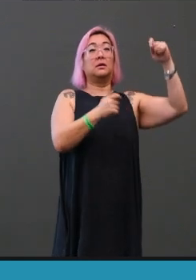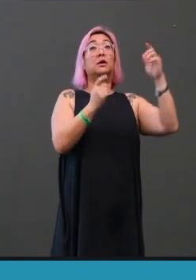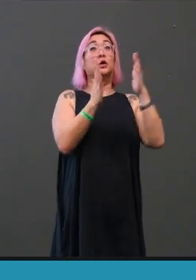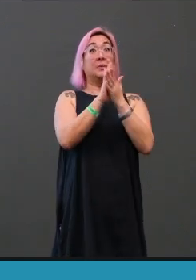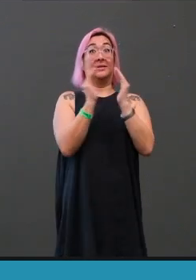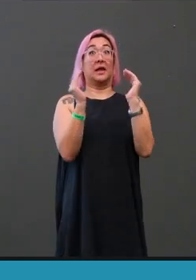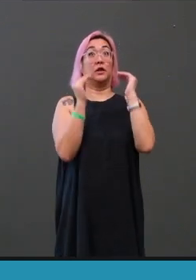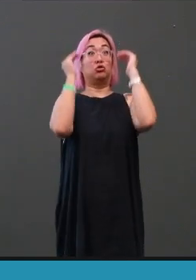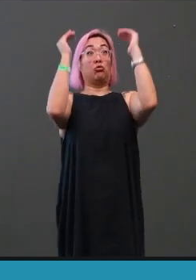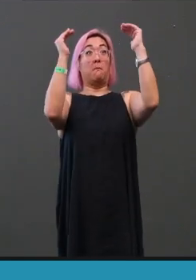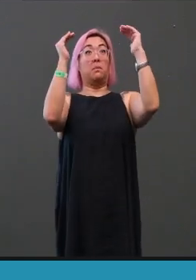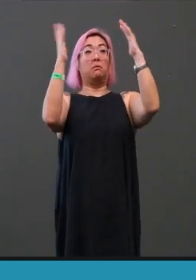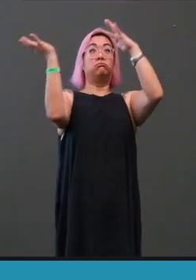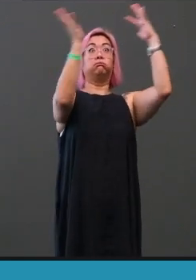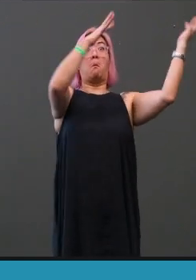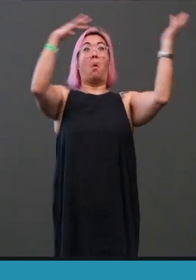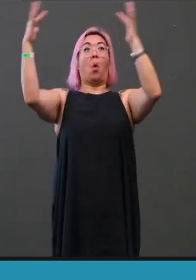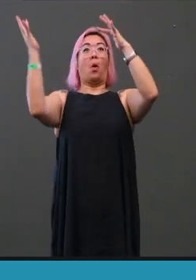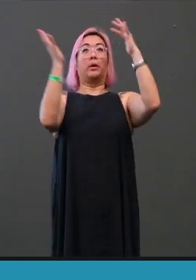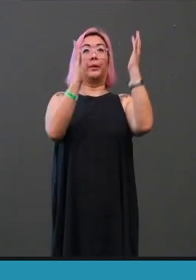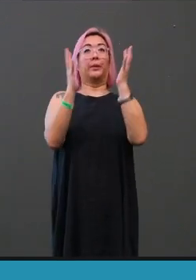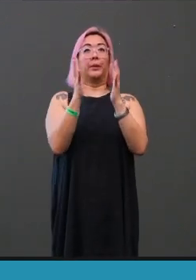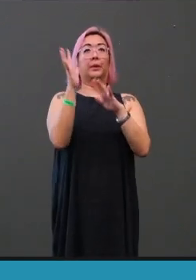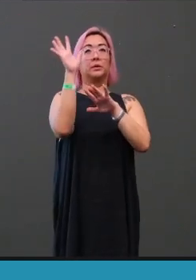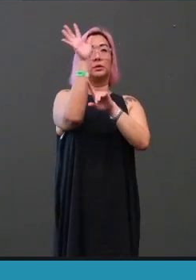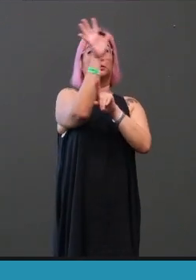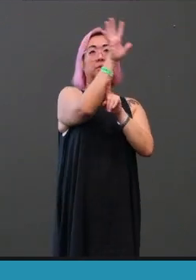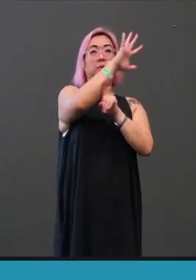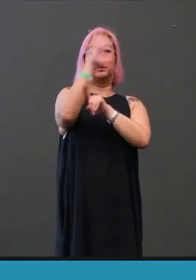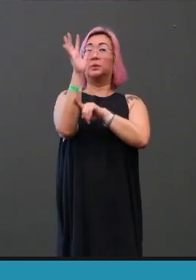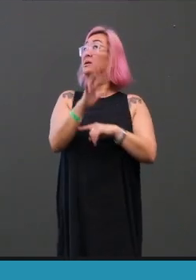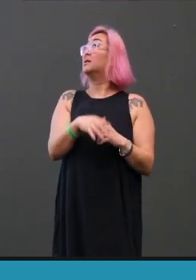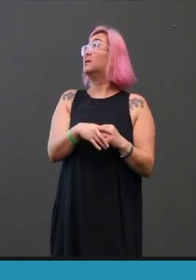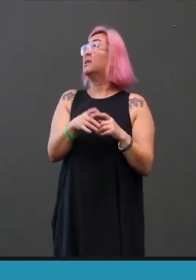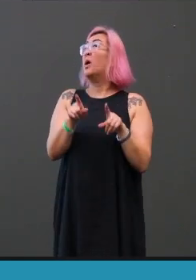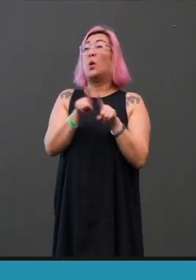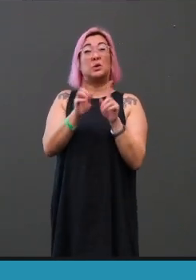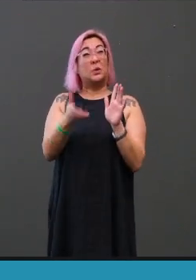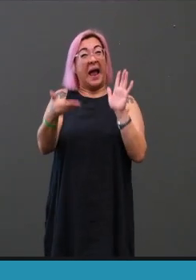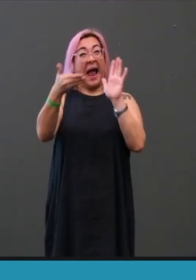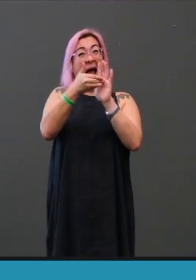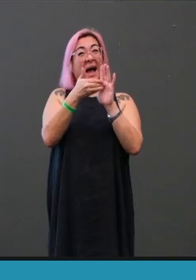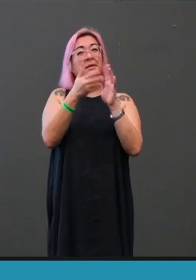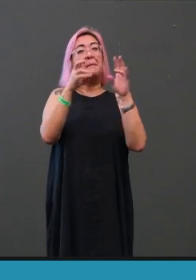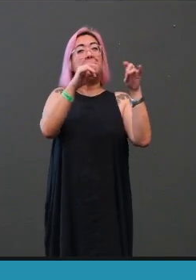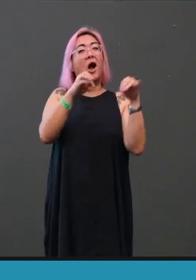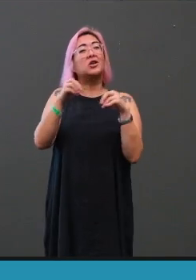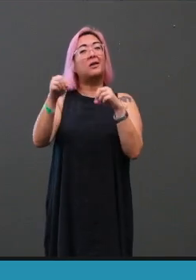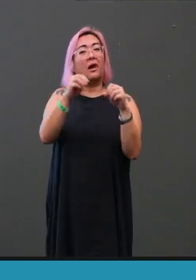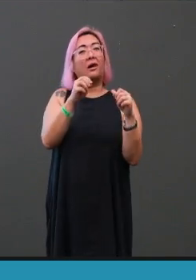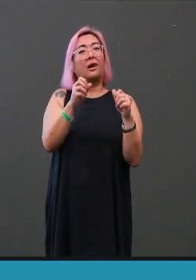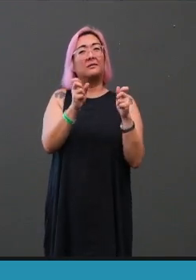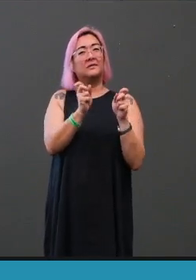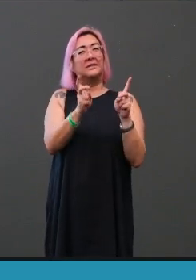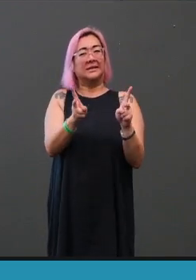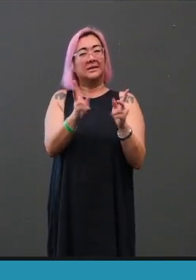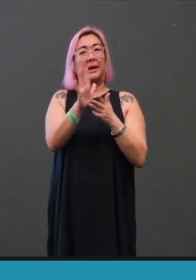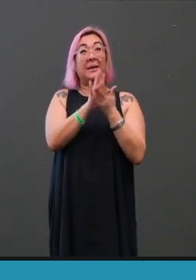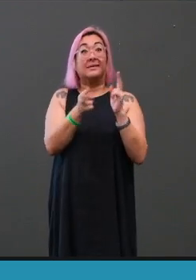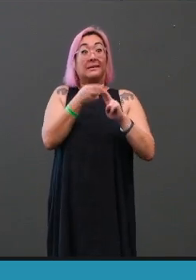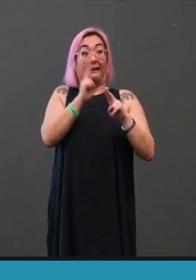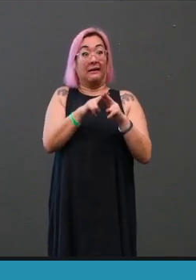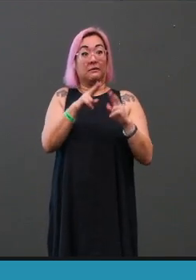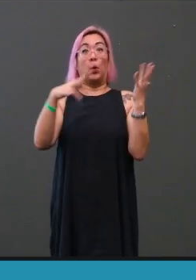enough, we get some nice leaves falling off. And I'll just briefly say, particle system allows you to spawn a lot of sprites very cheaply, and you